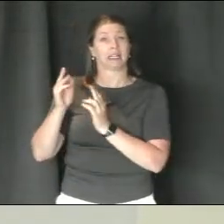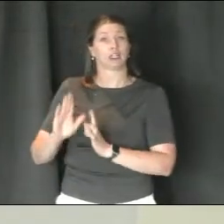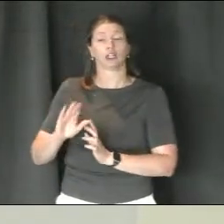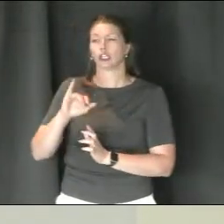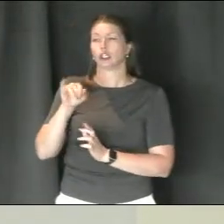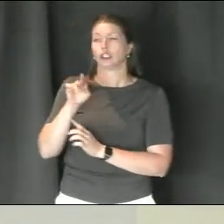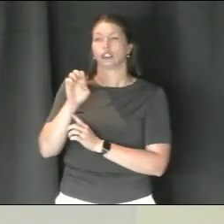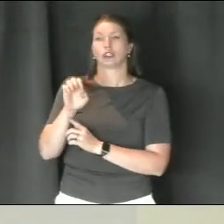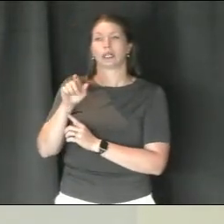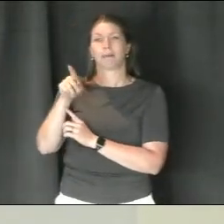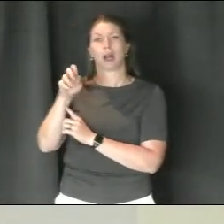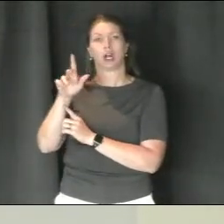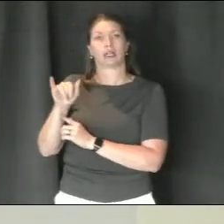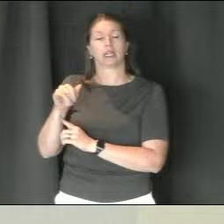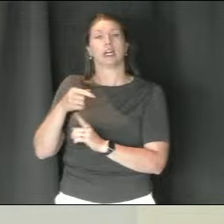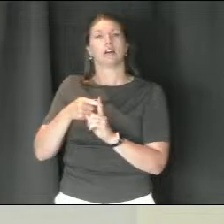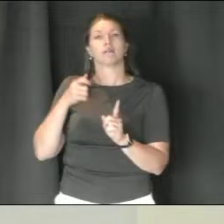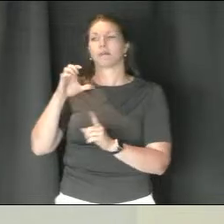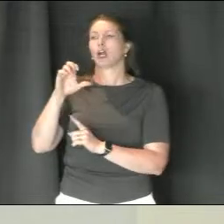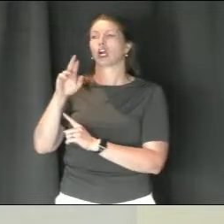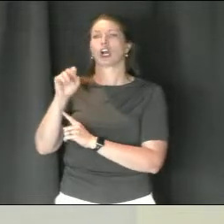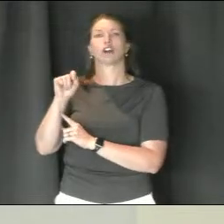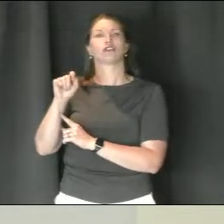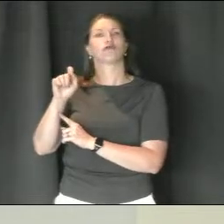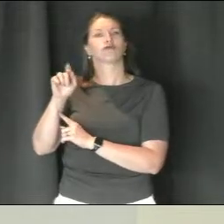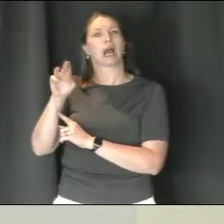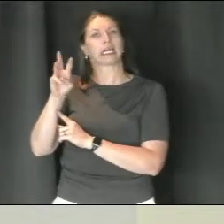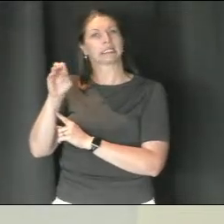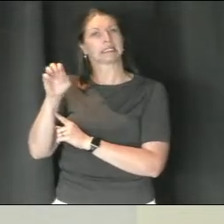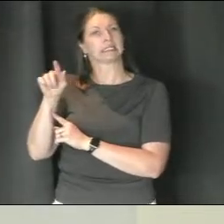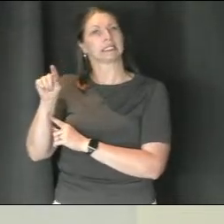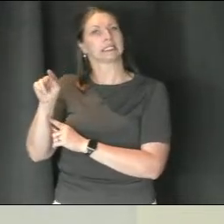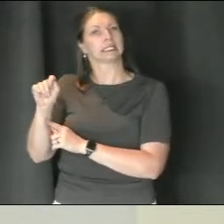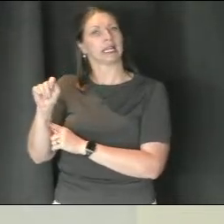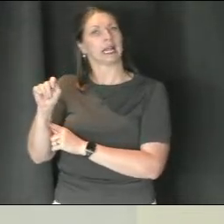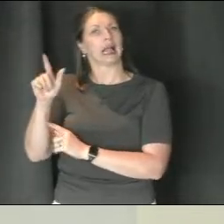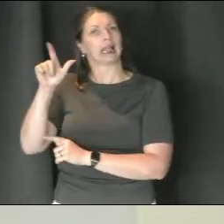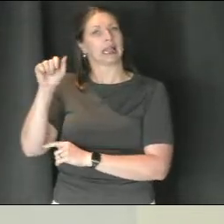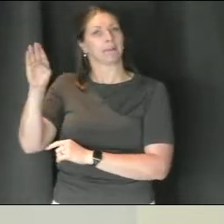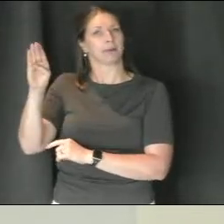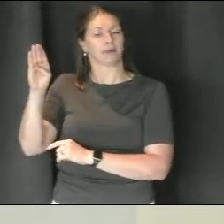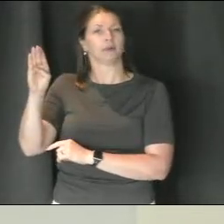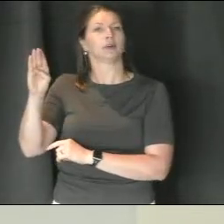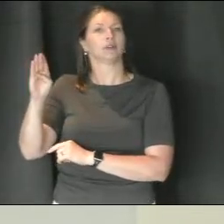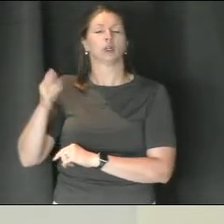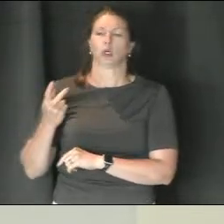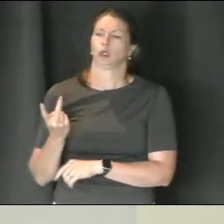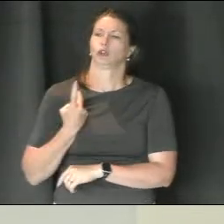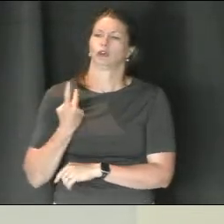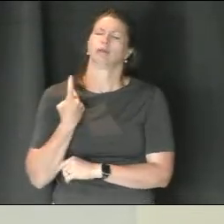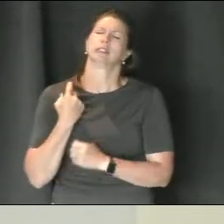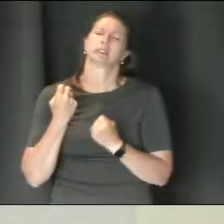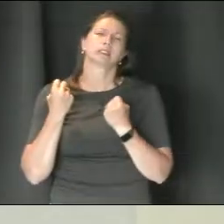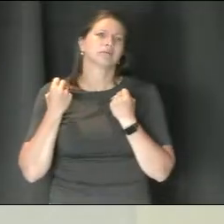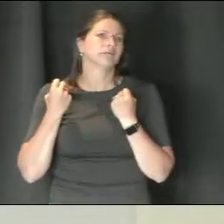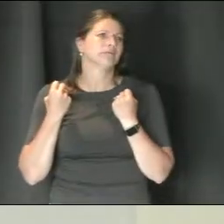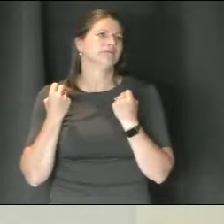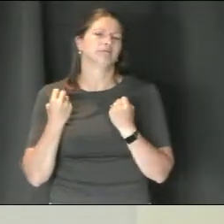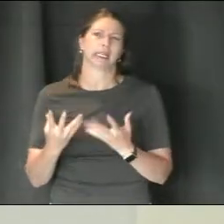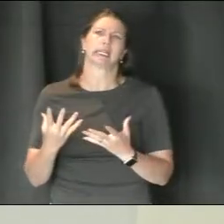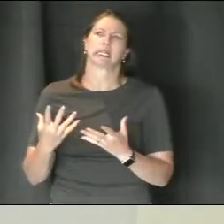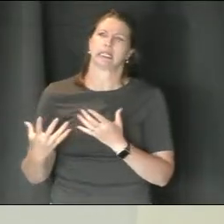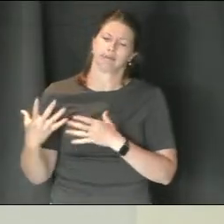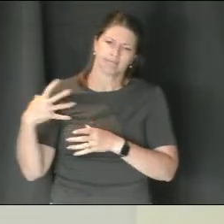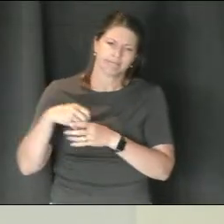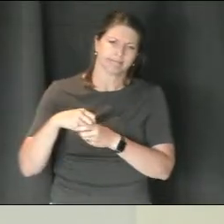Pardy, from Cartwright, Labrador. She and I have spent countless hours in many venues